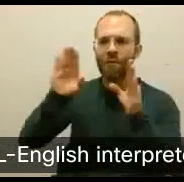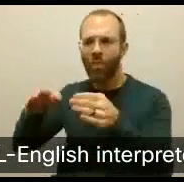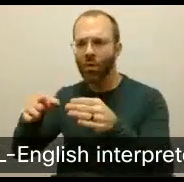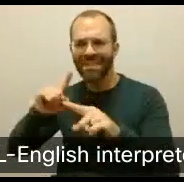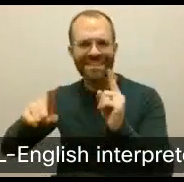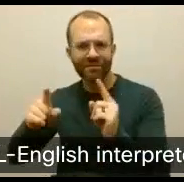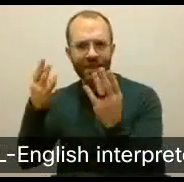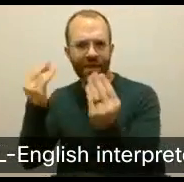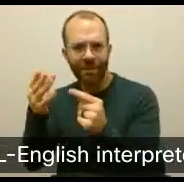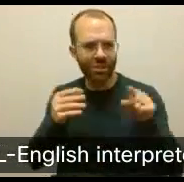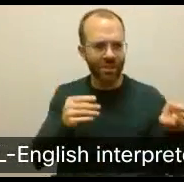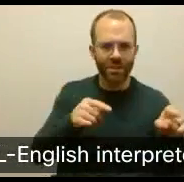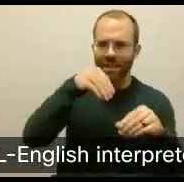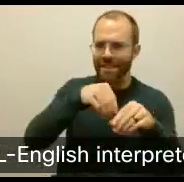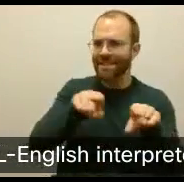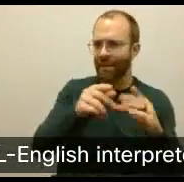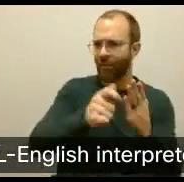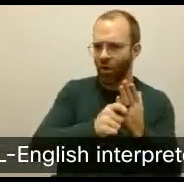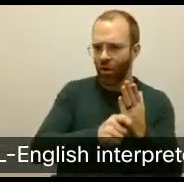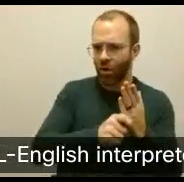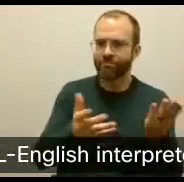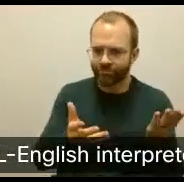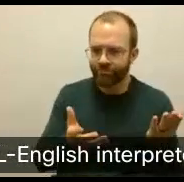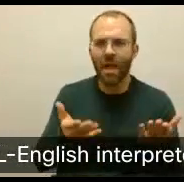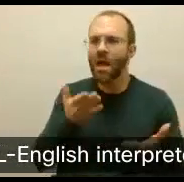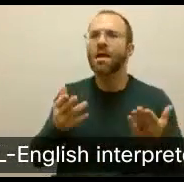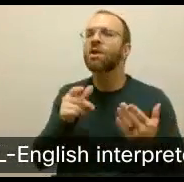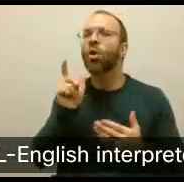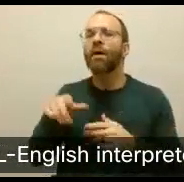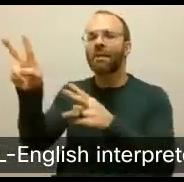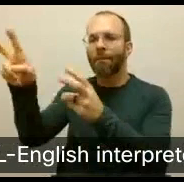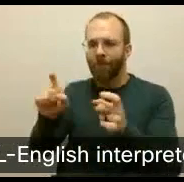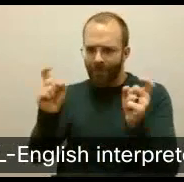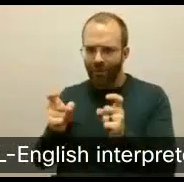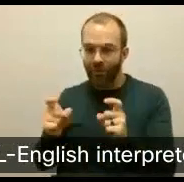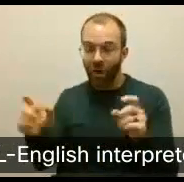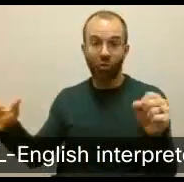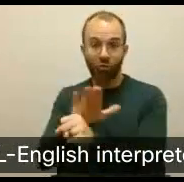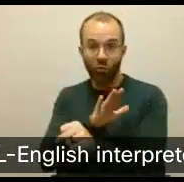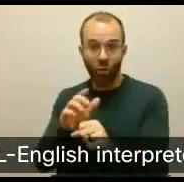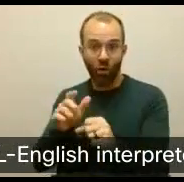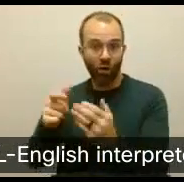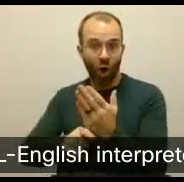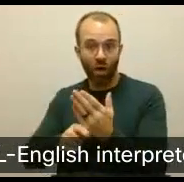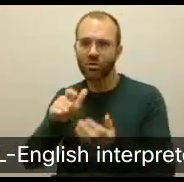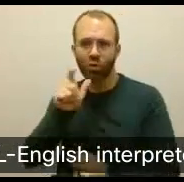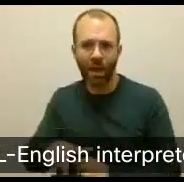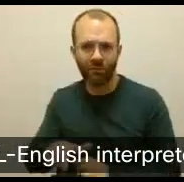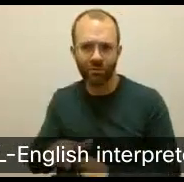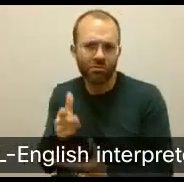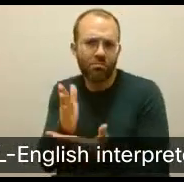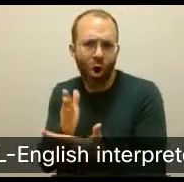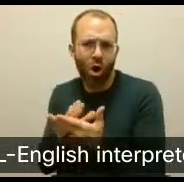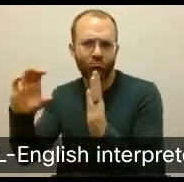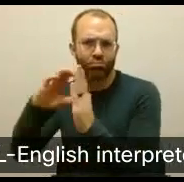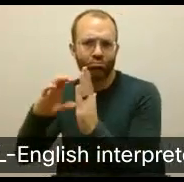of information when they're paraphrasing. They don't necessarily have to paraphrase the article as a whole. So they paraphrase